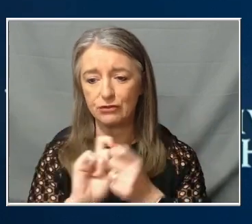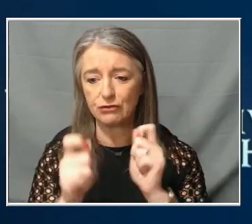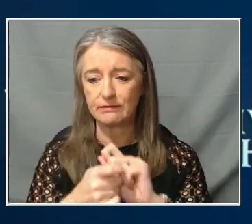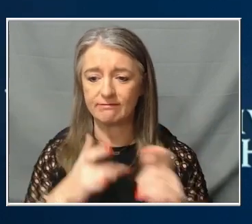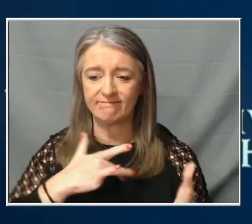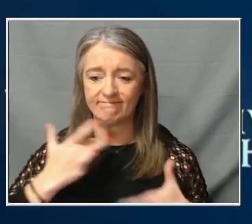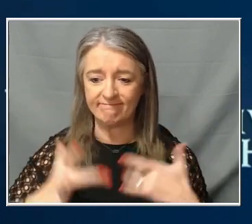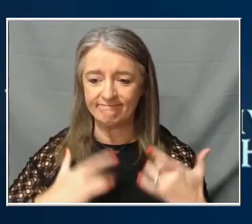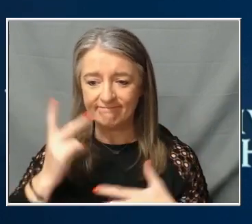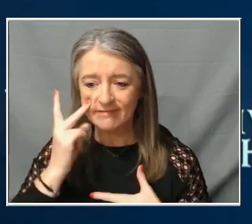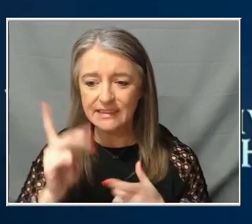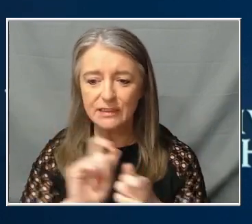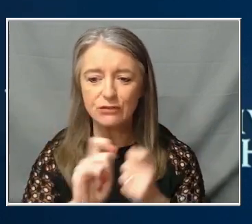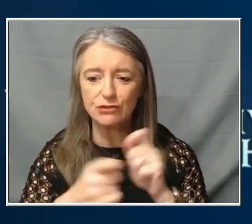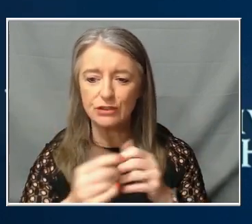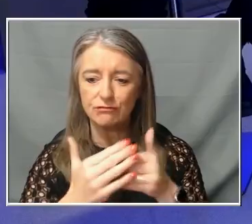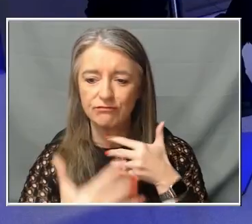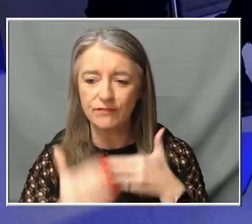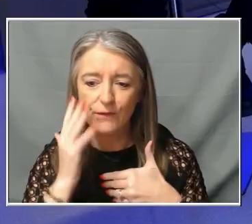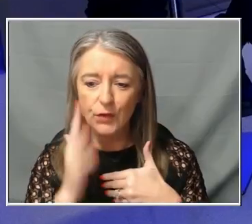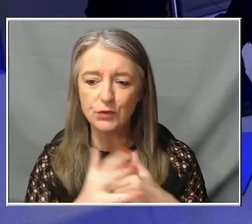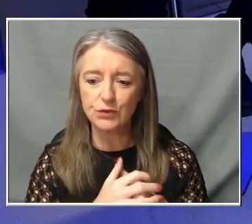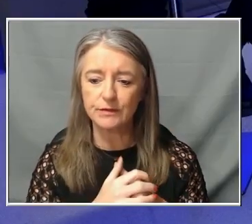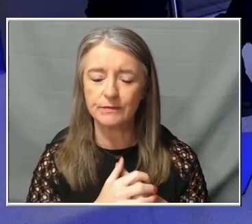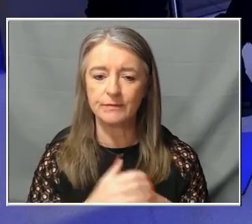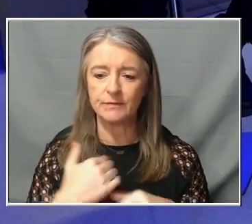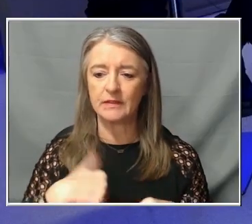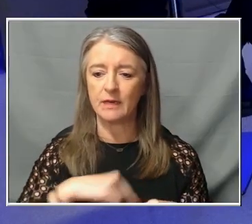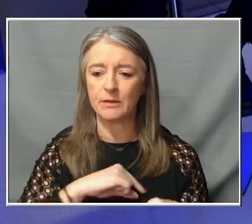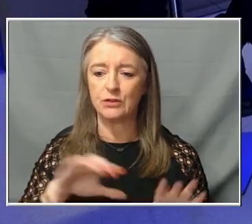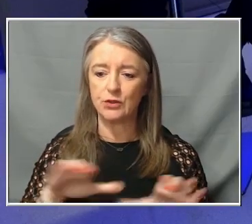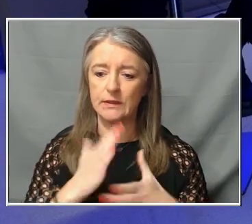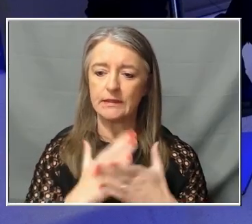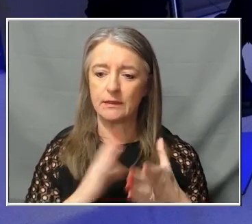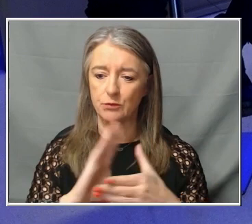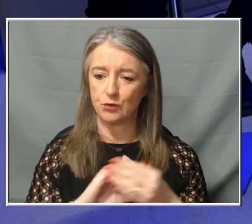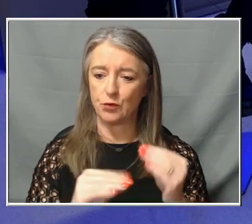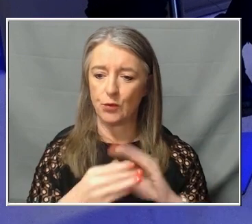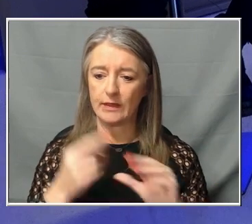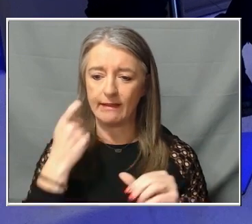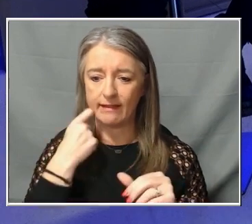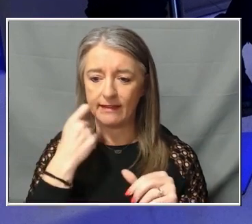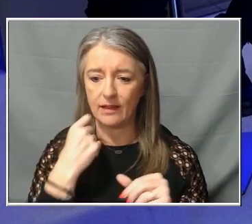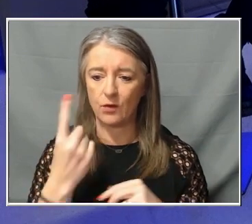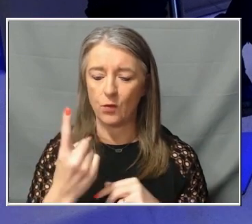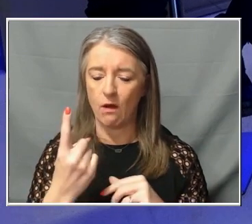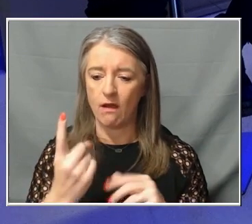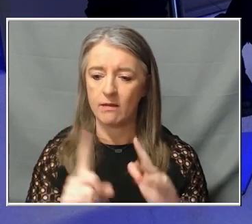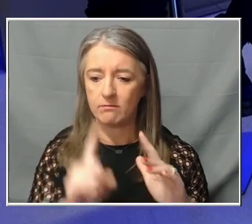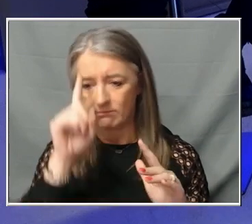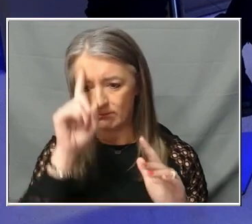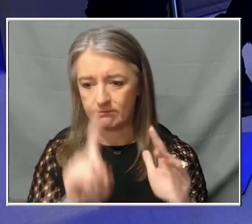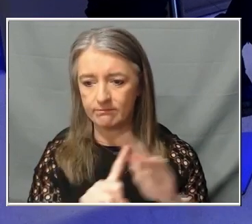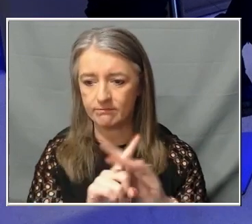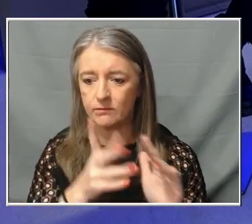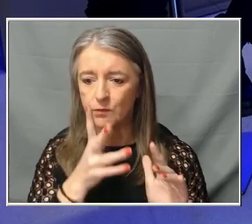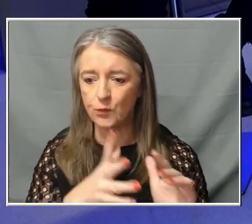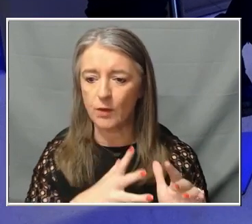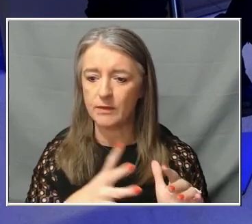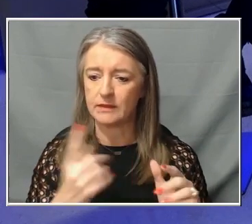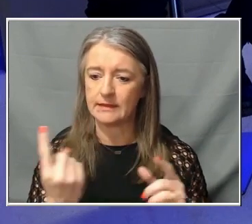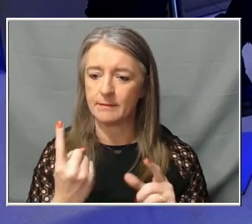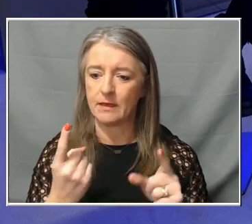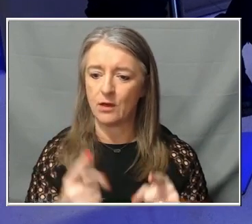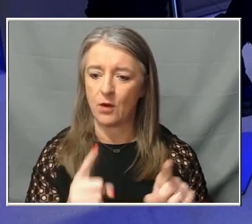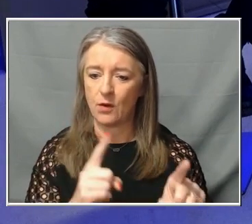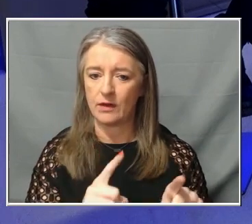what the changes are for the future. I've been doing some interesting stories lately, and one stuck out to me about a woman who had something going on, you